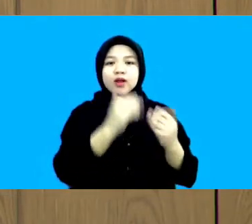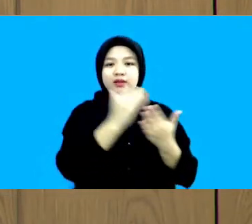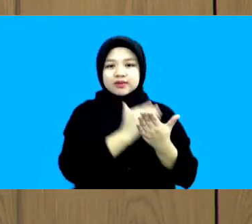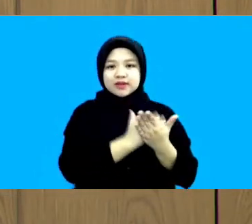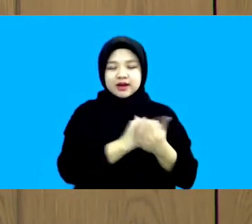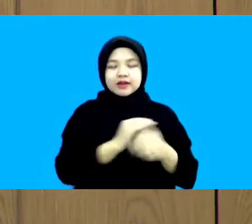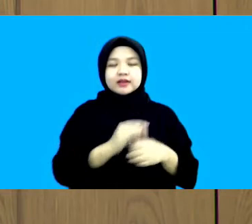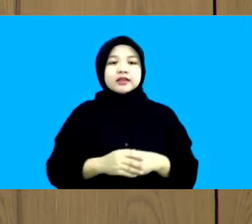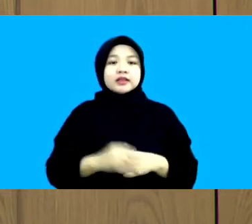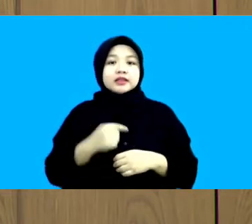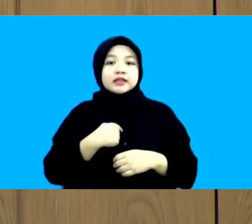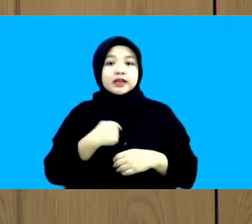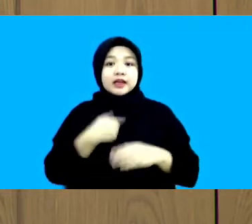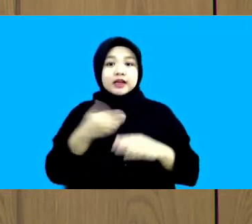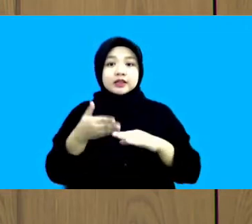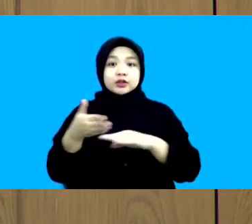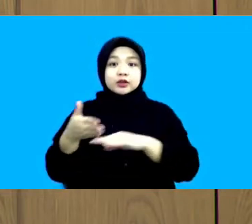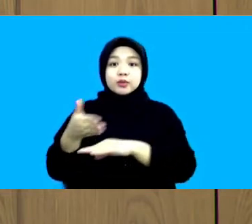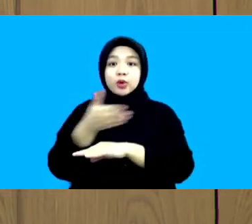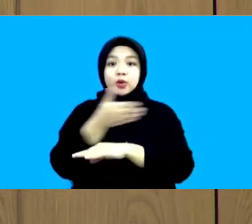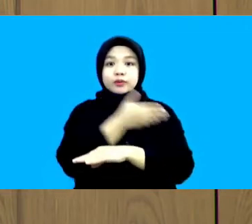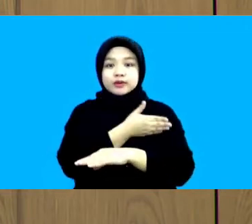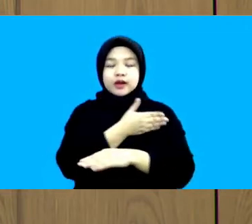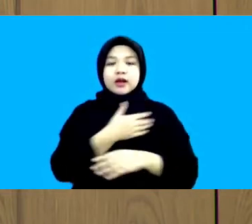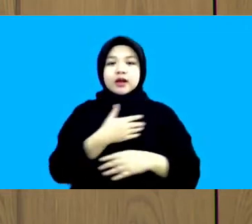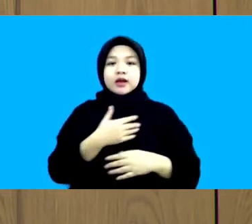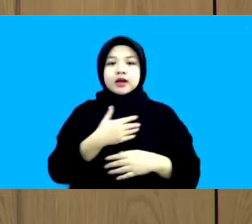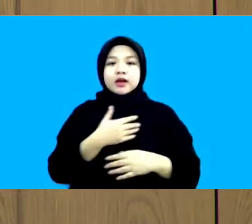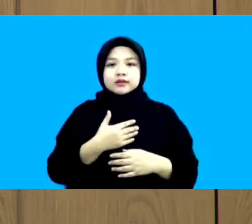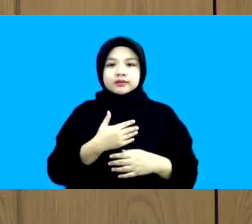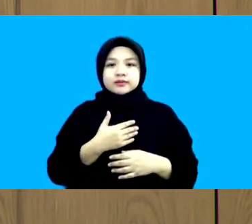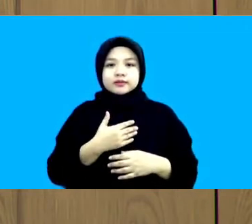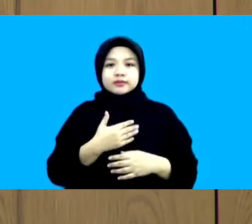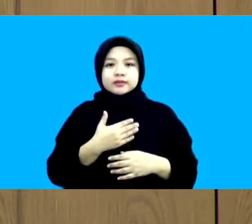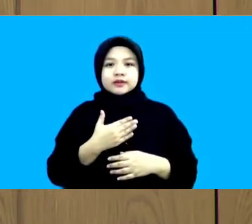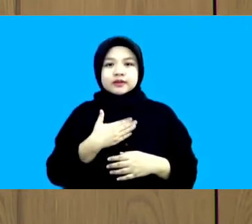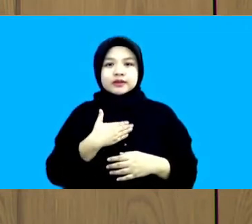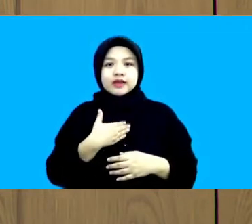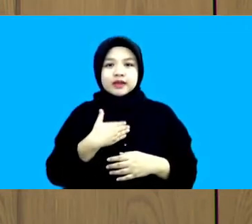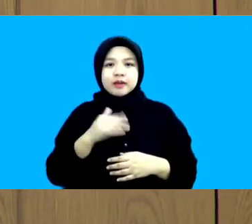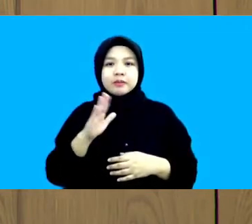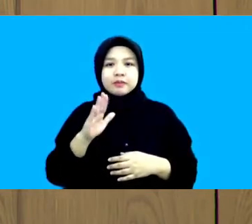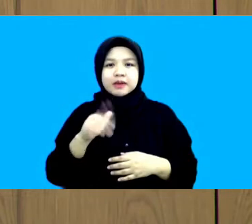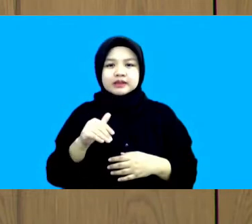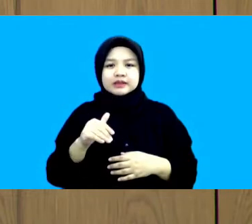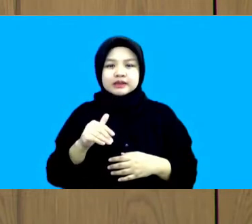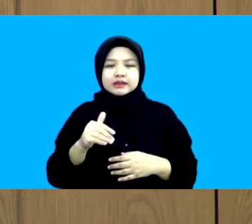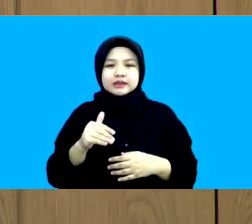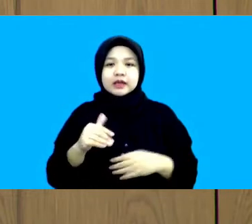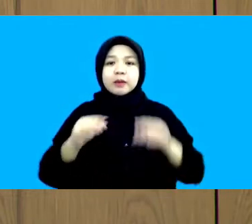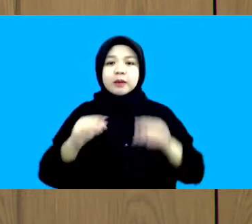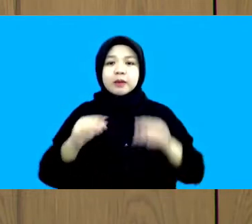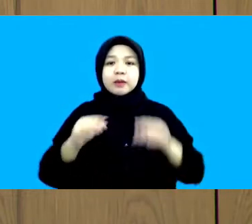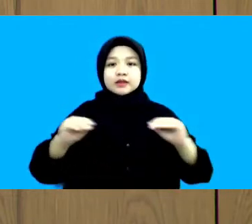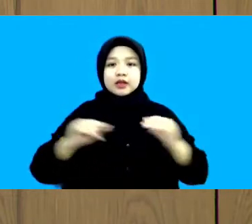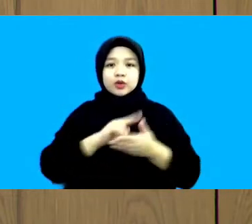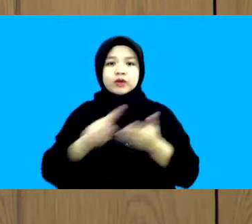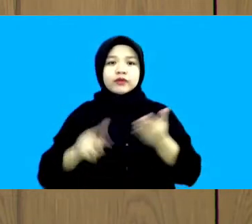as a policy maker, I'm still teaching at University of Indonesia